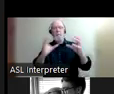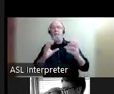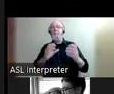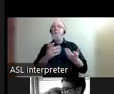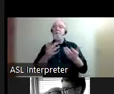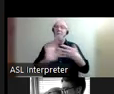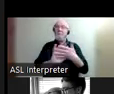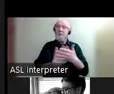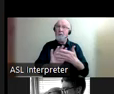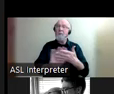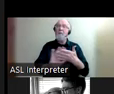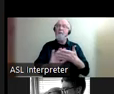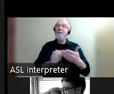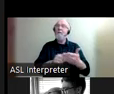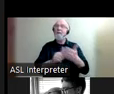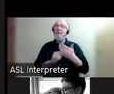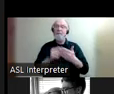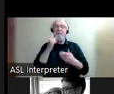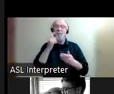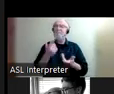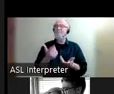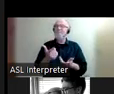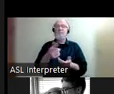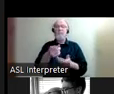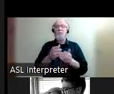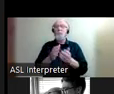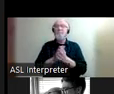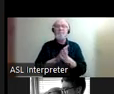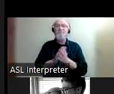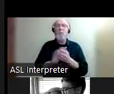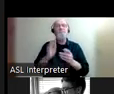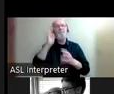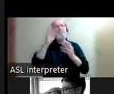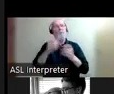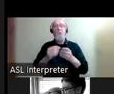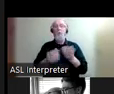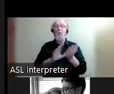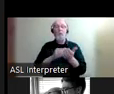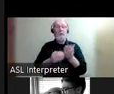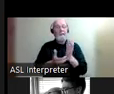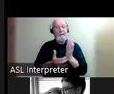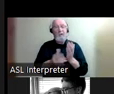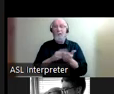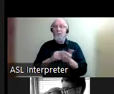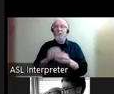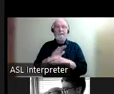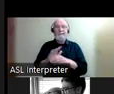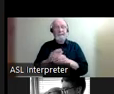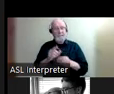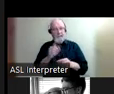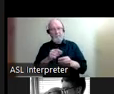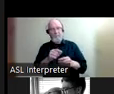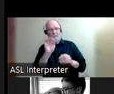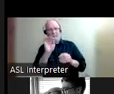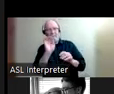videos for, you know, business, you know, creativity, as well as technology skills. Just a